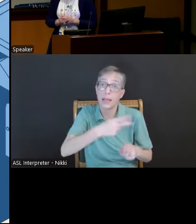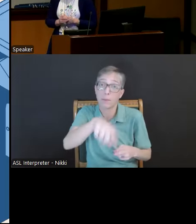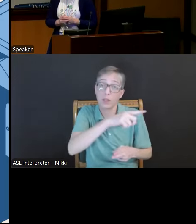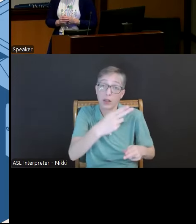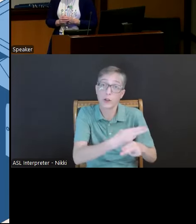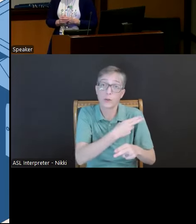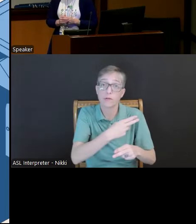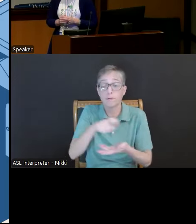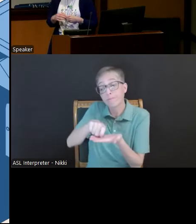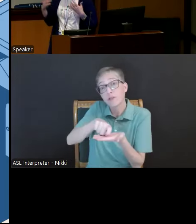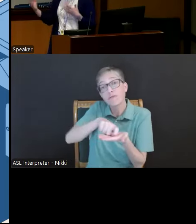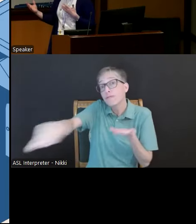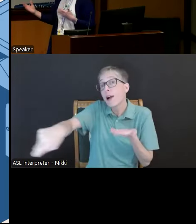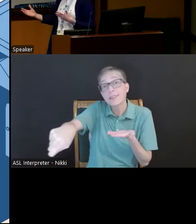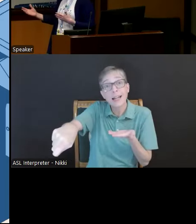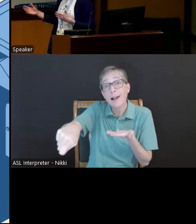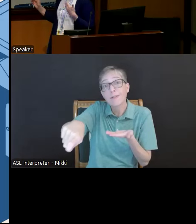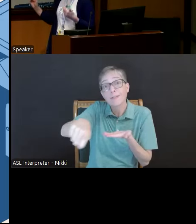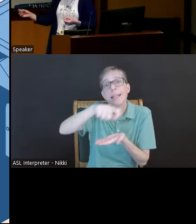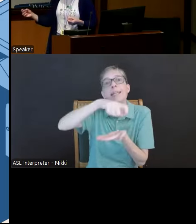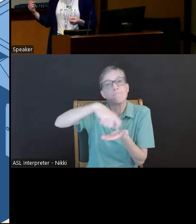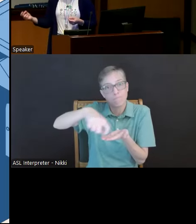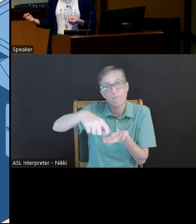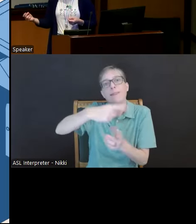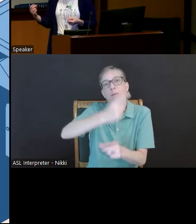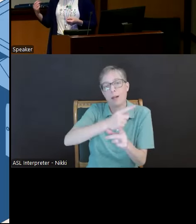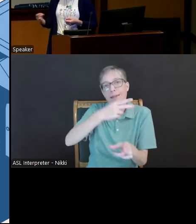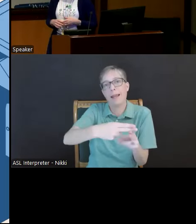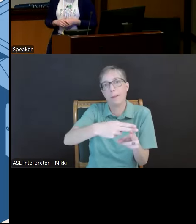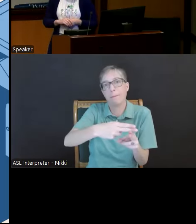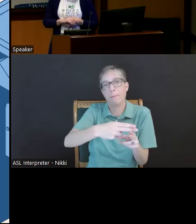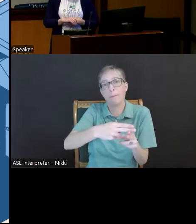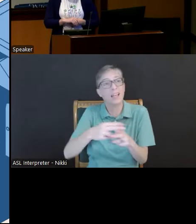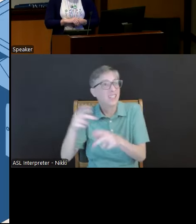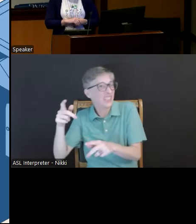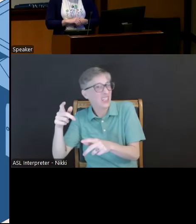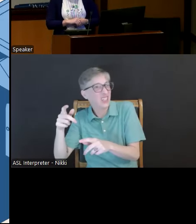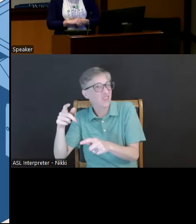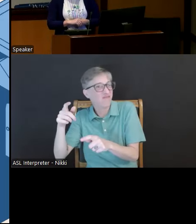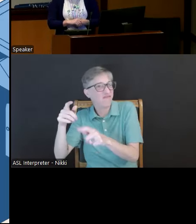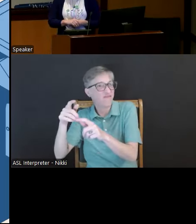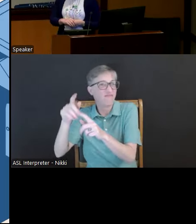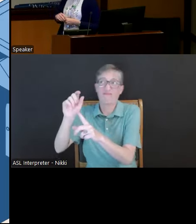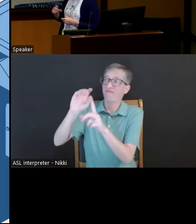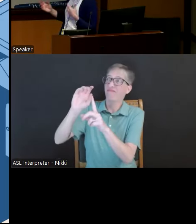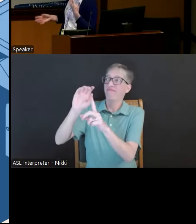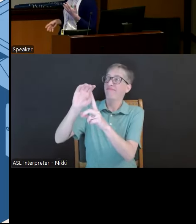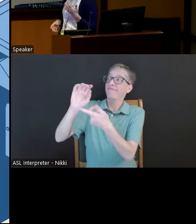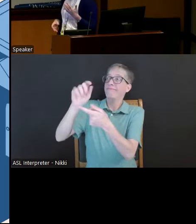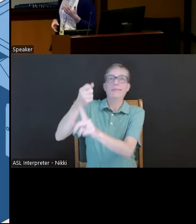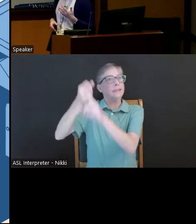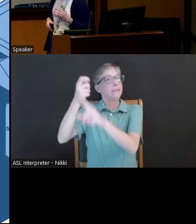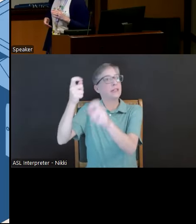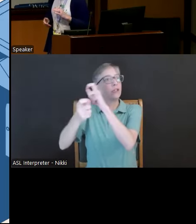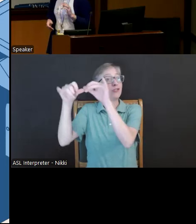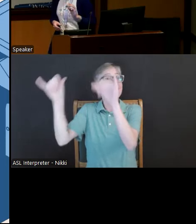name. I can't change the system, but I can show you that I see you, and that makes all the difference sometimes. And then we're working